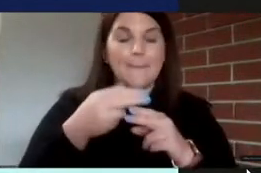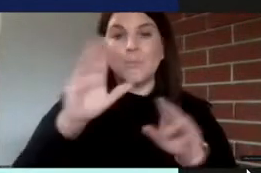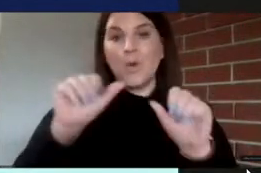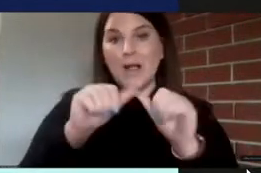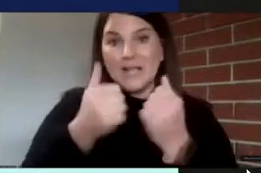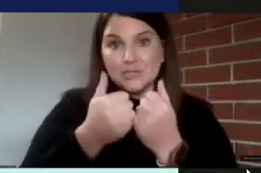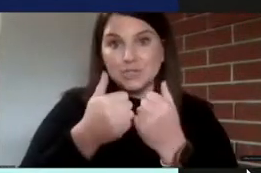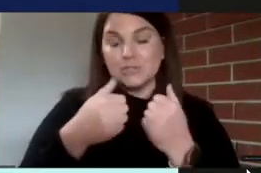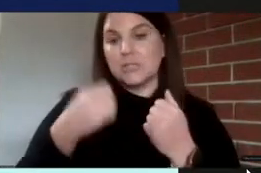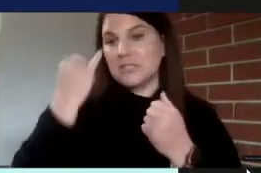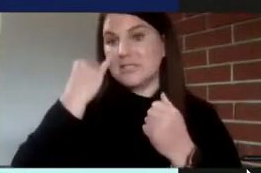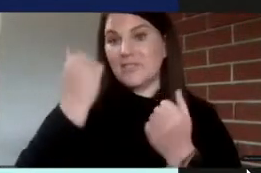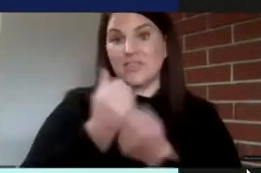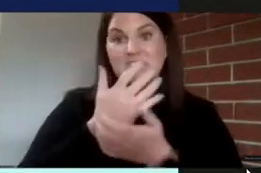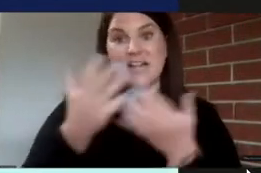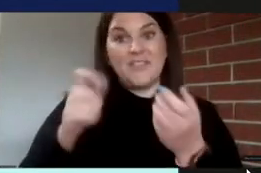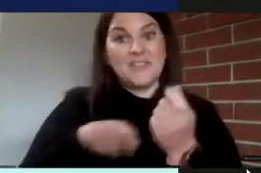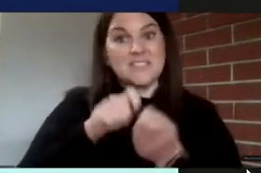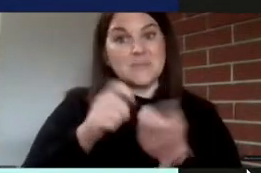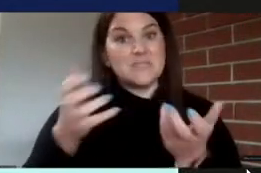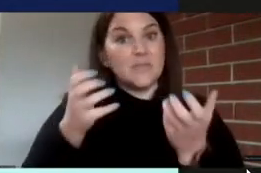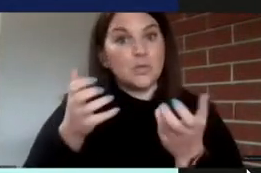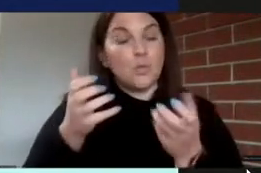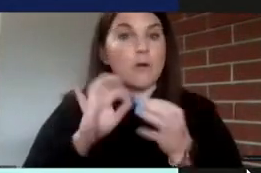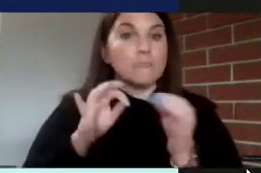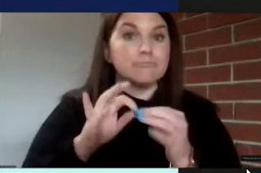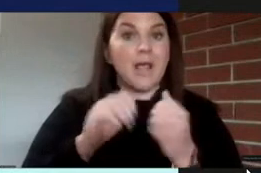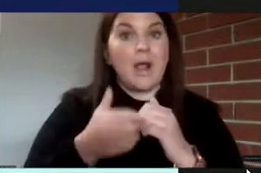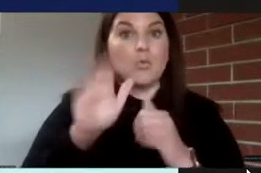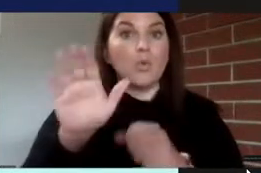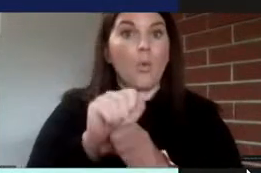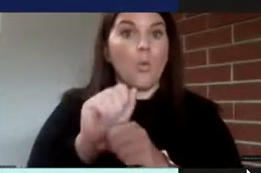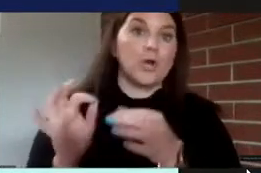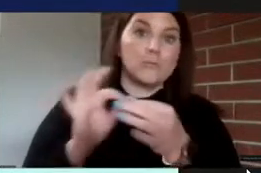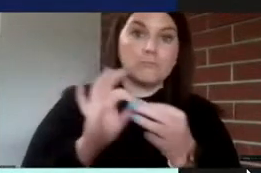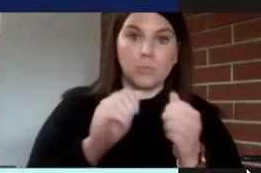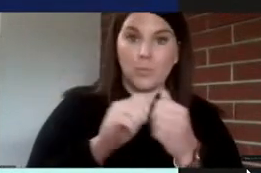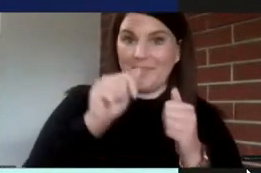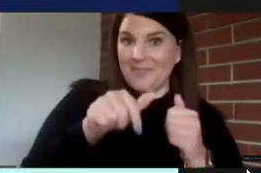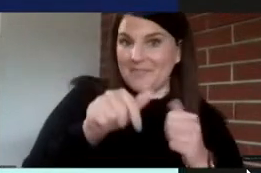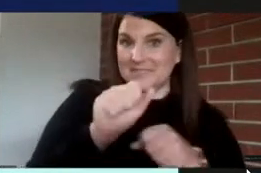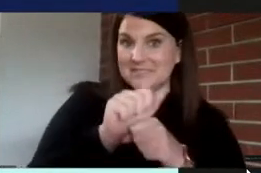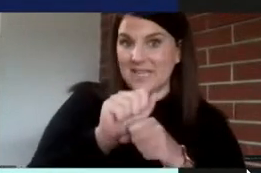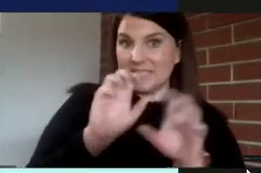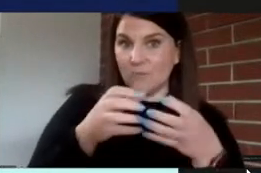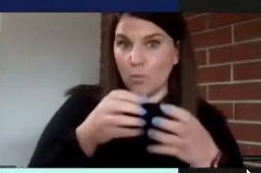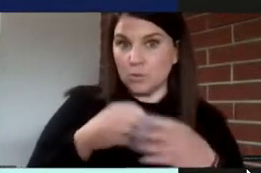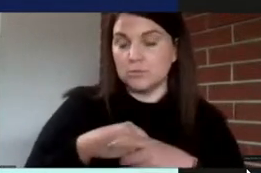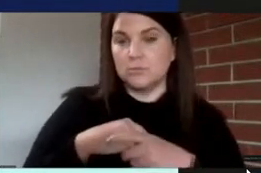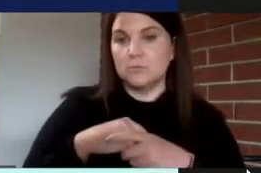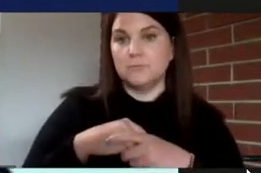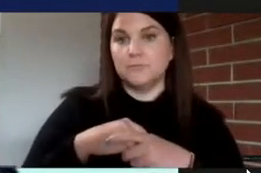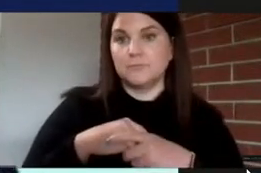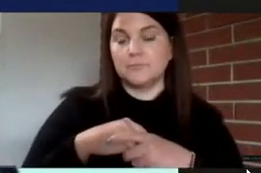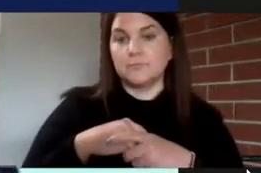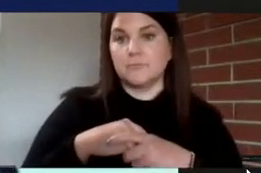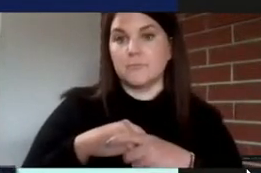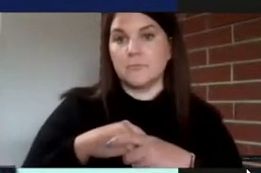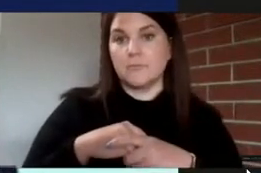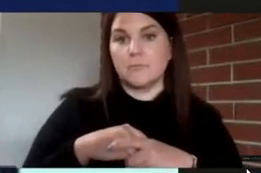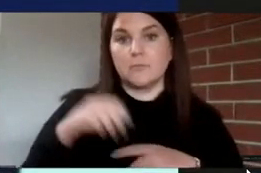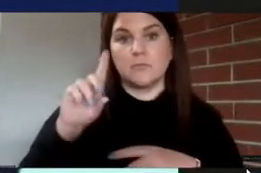there's anything in particular you want to say about how your work might be connecting with the task force. If Dr. Bleich